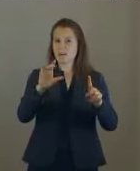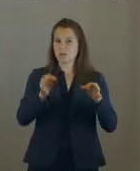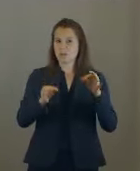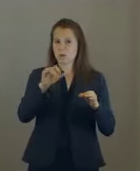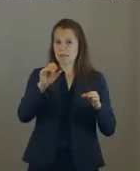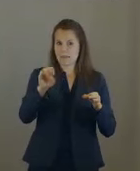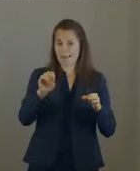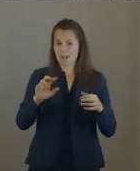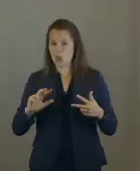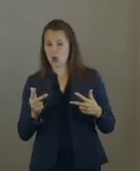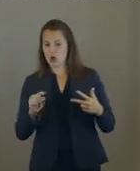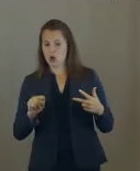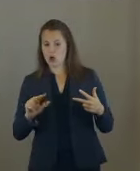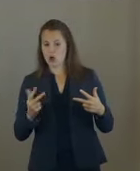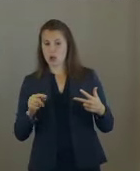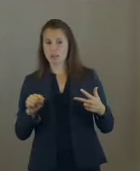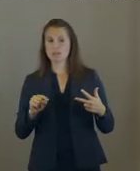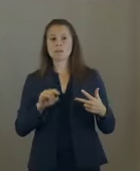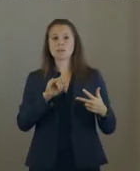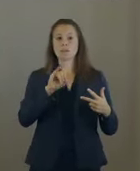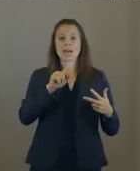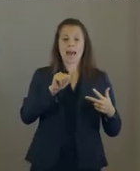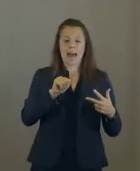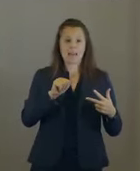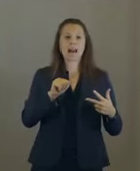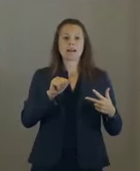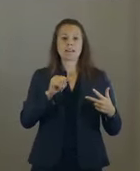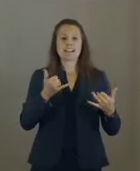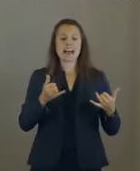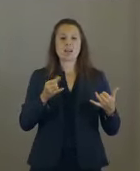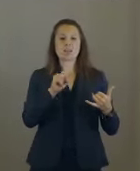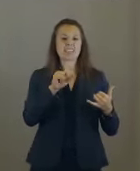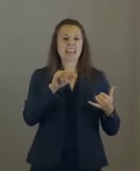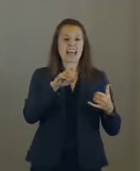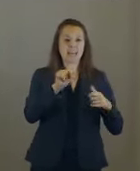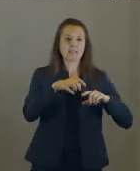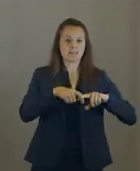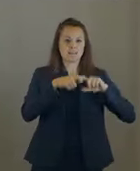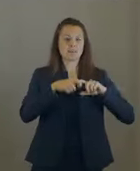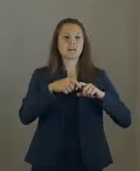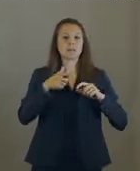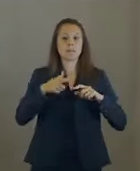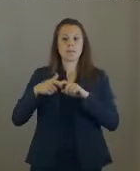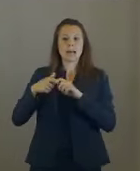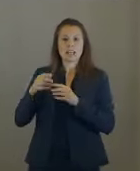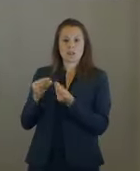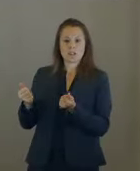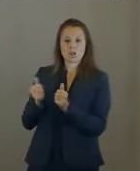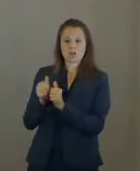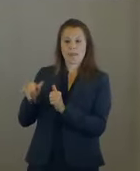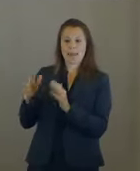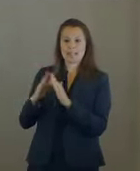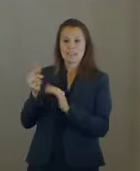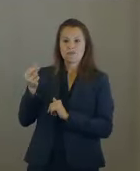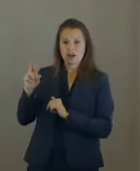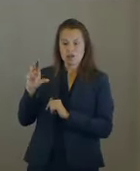is the third one on the list here. So the Ayala matter has been stayed pending resolution of the City of Grand Rapids case